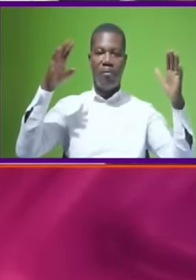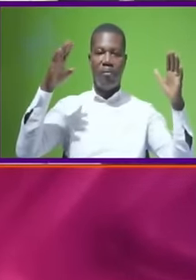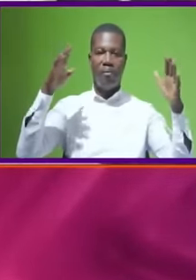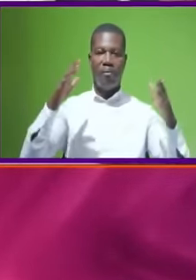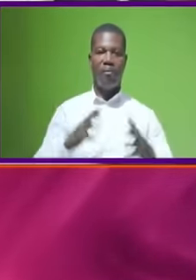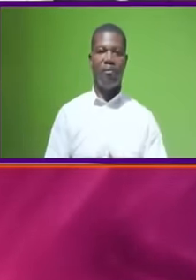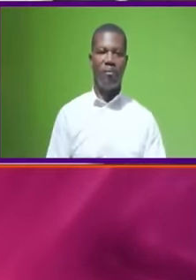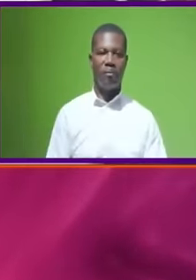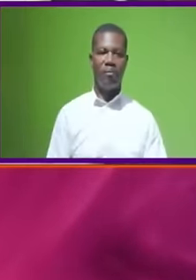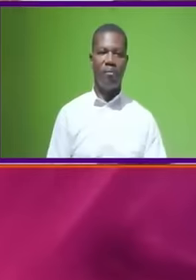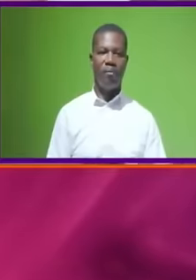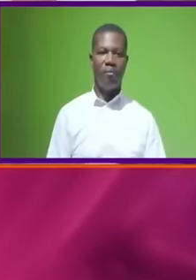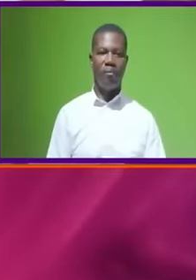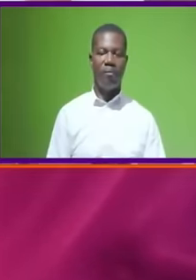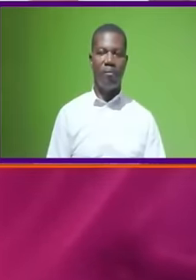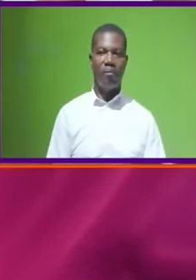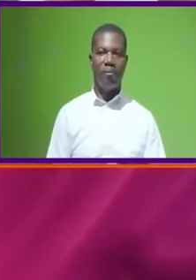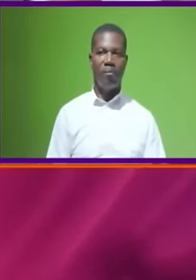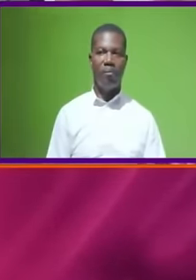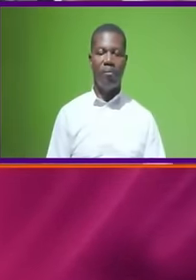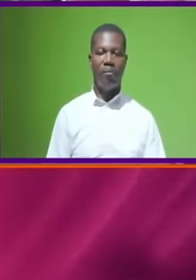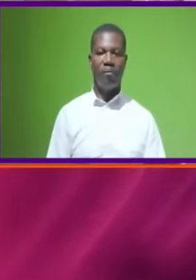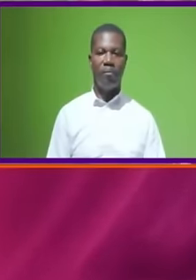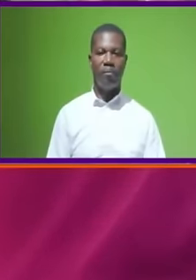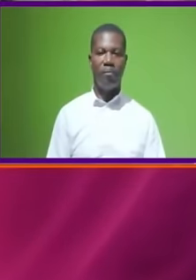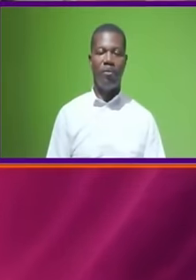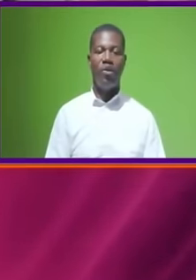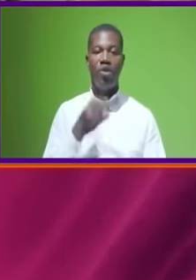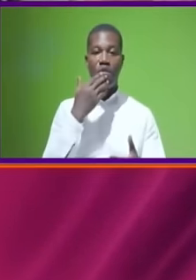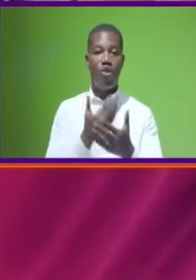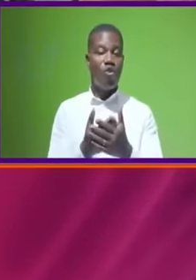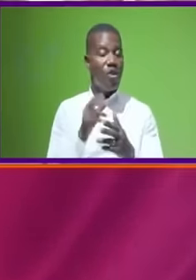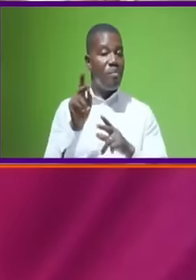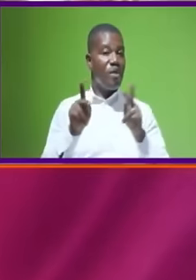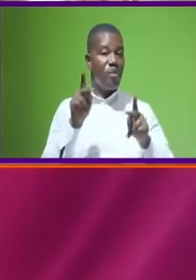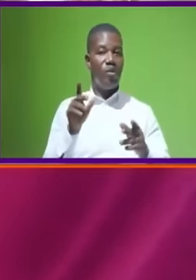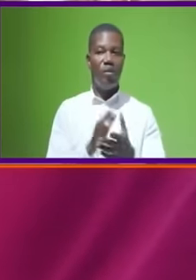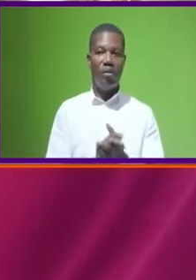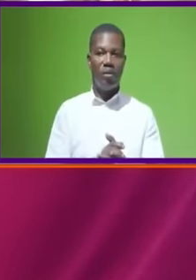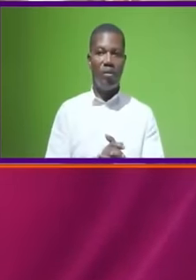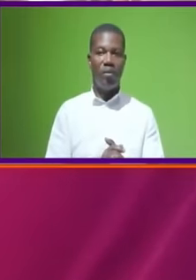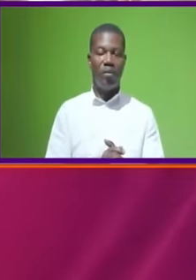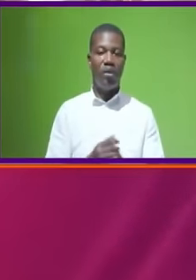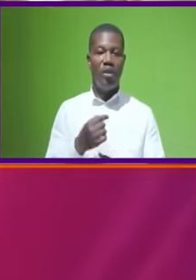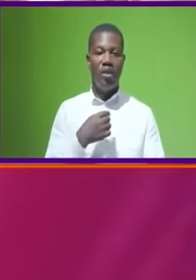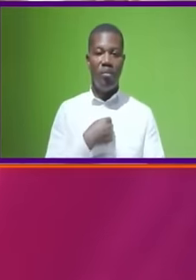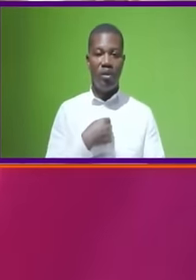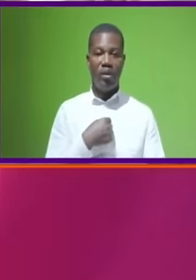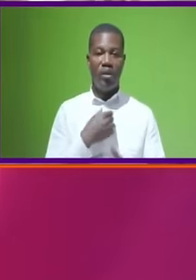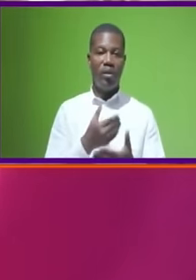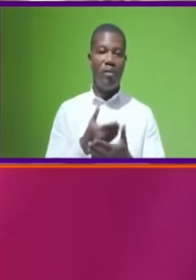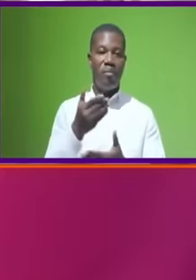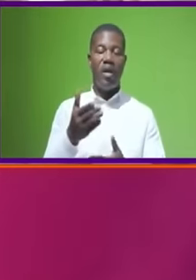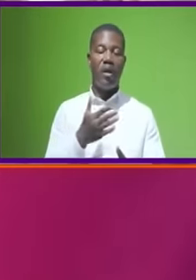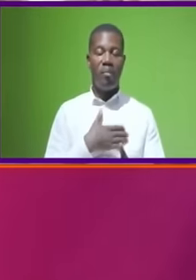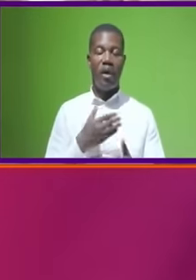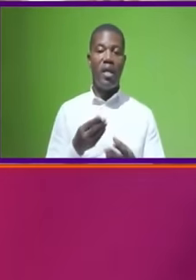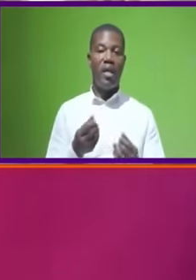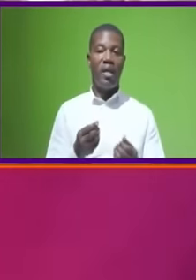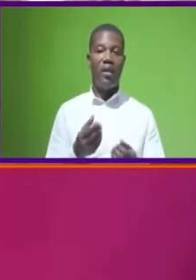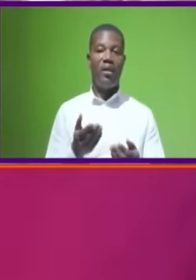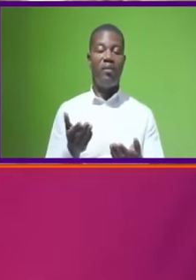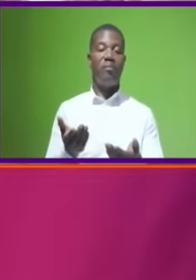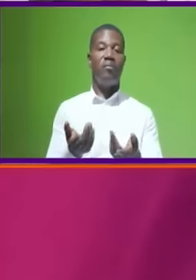donation. Adapo. Beloved. me am cotton masase at this